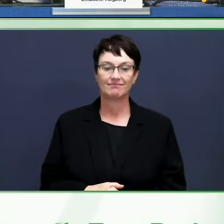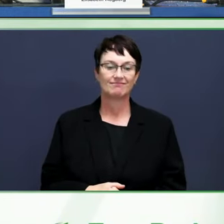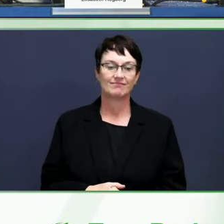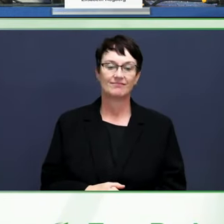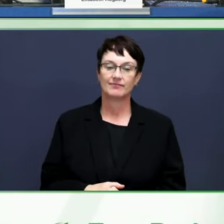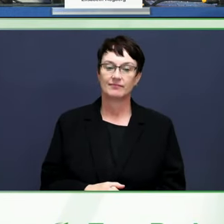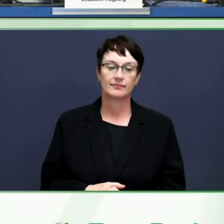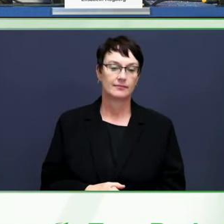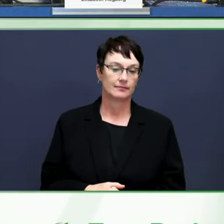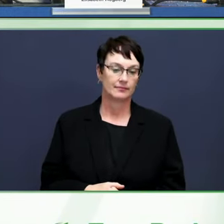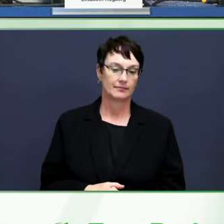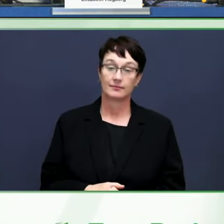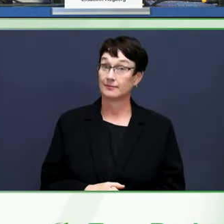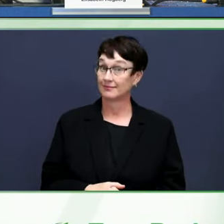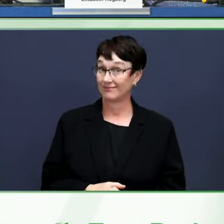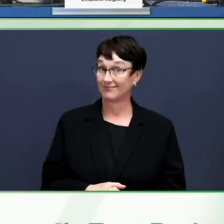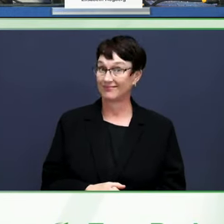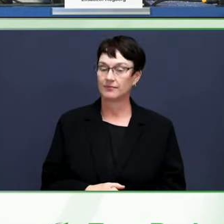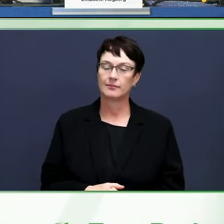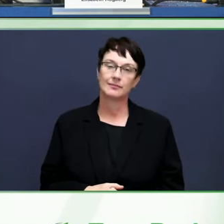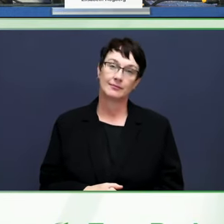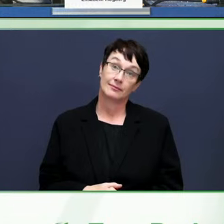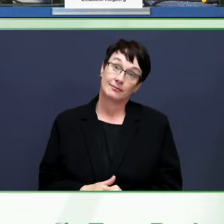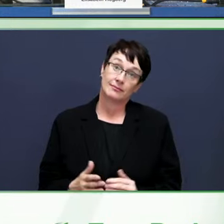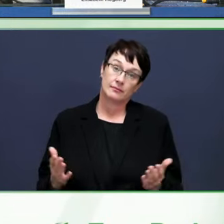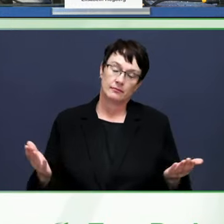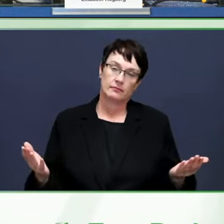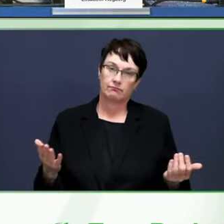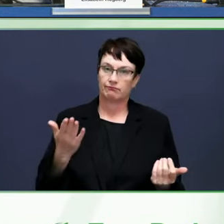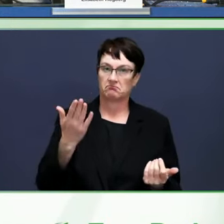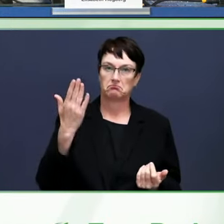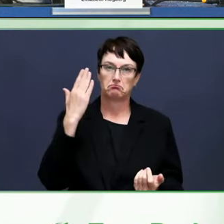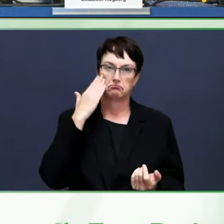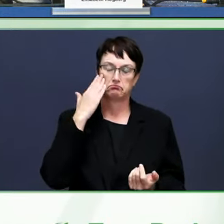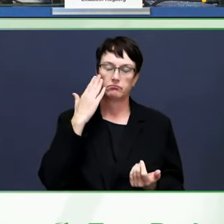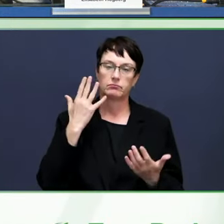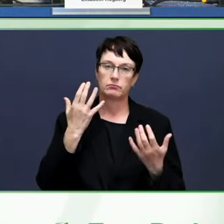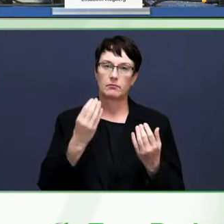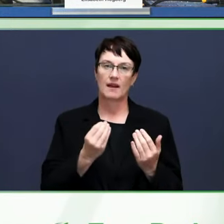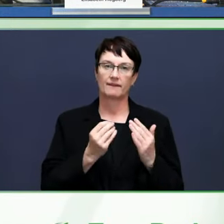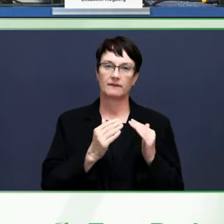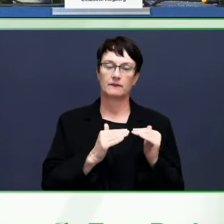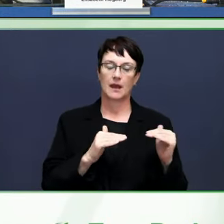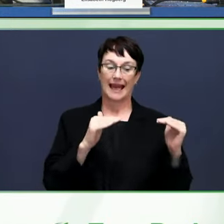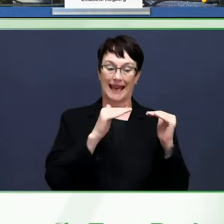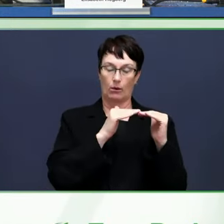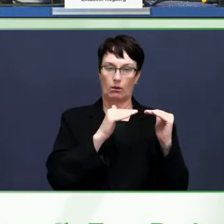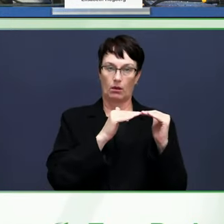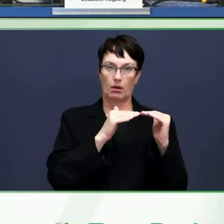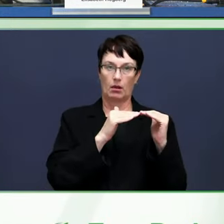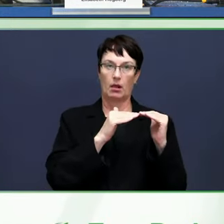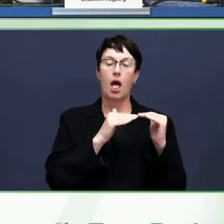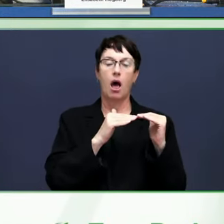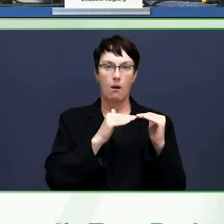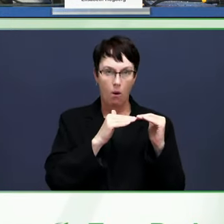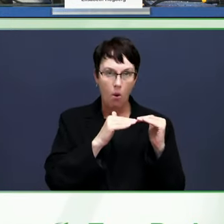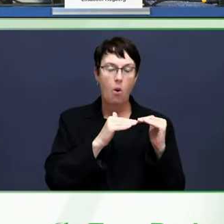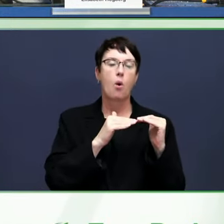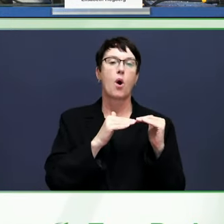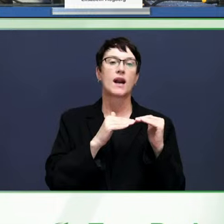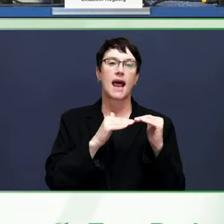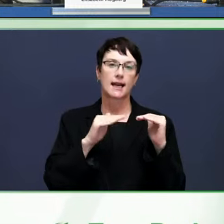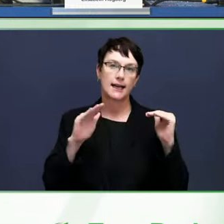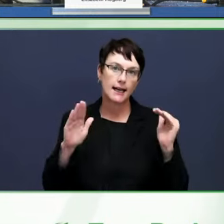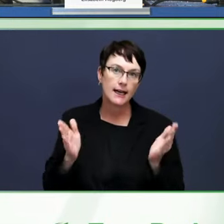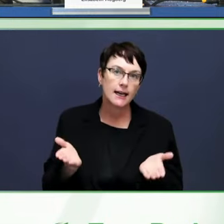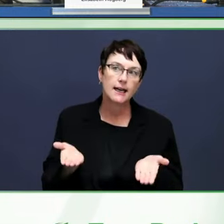It's a green one? Okay. Well, equitable education and inclusive education is very much a part of our legislation in Sweden and has been